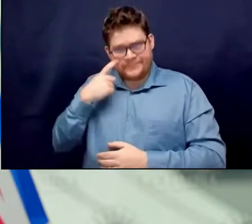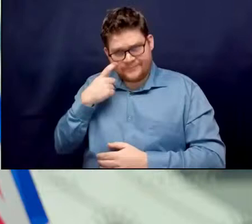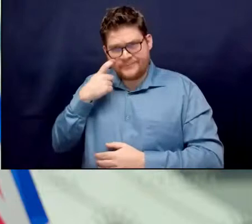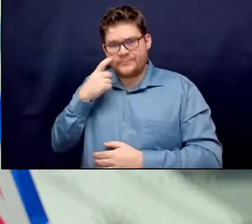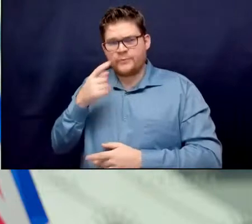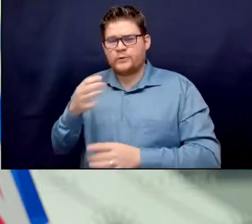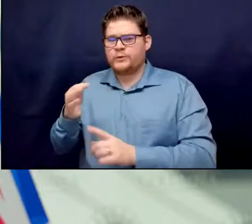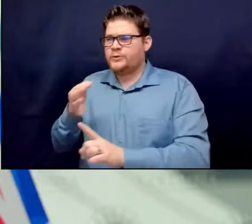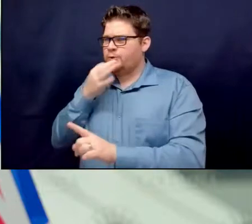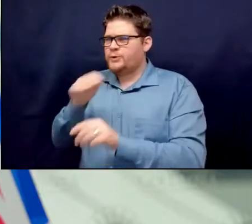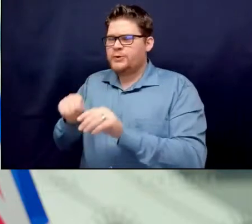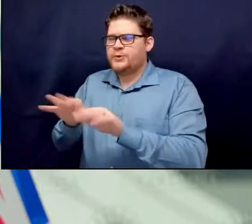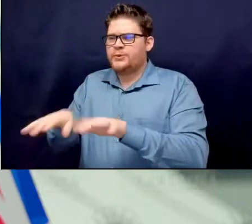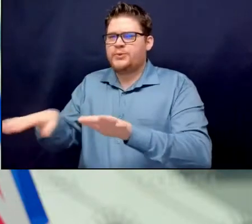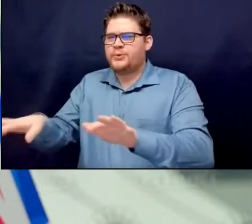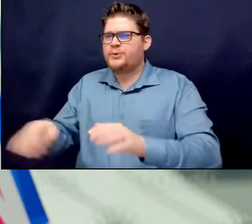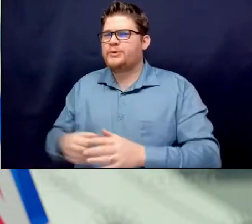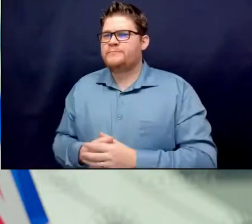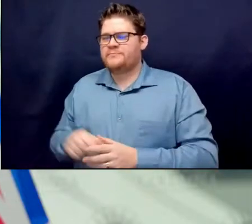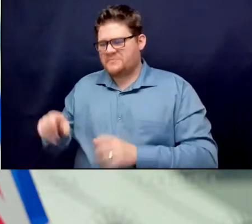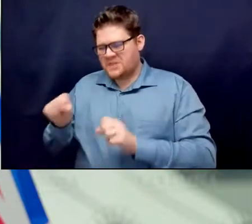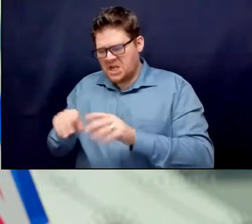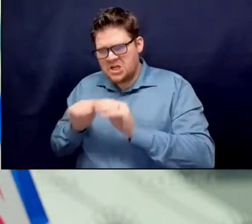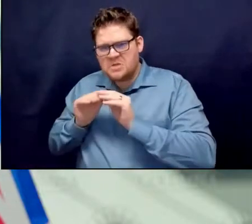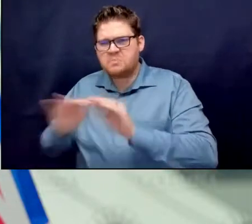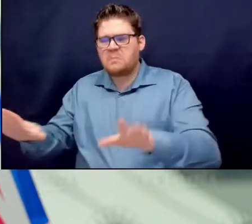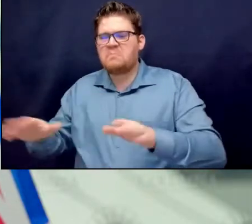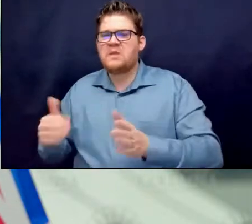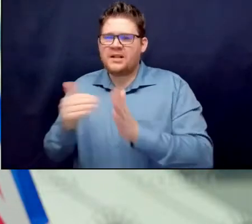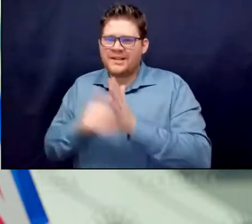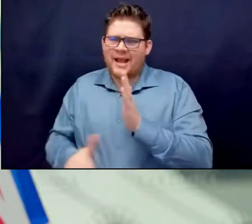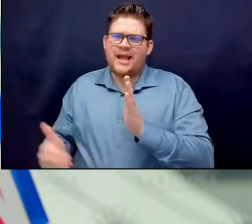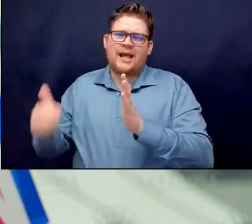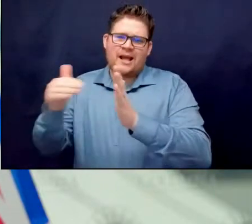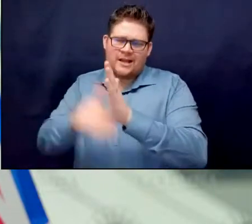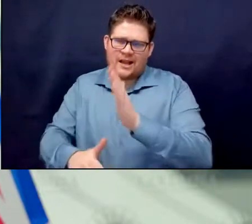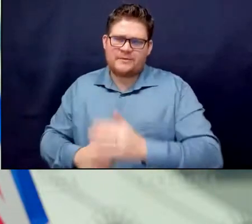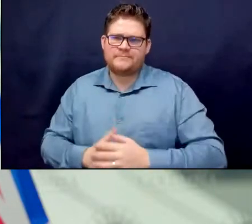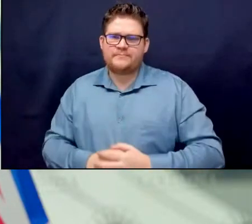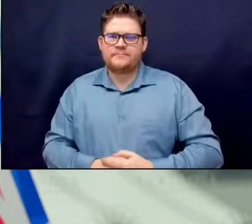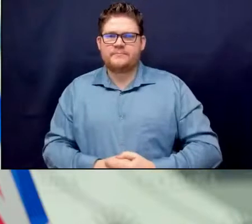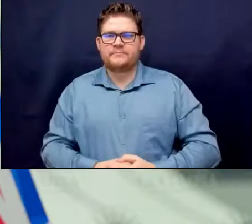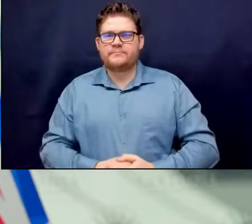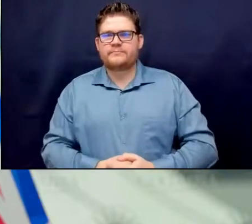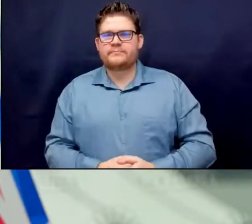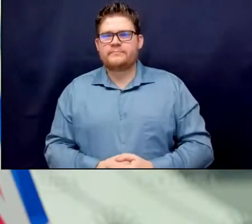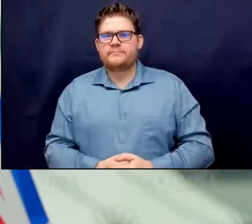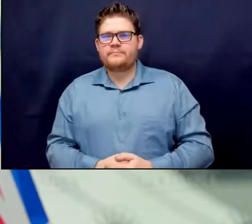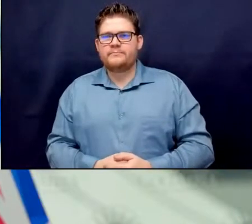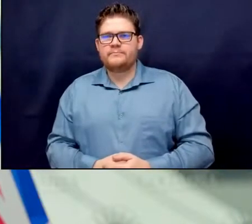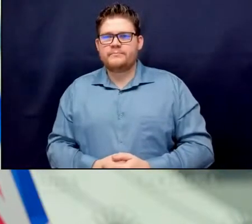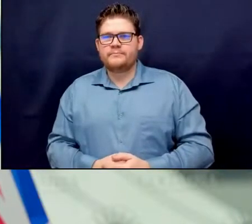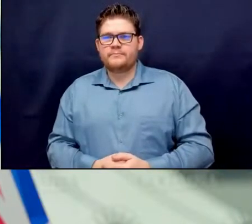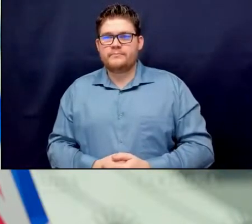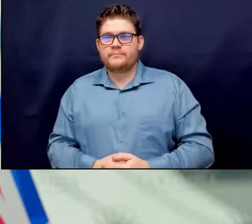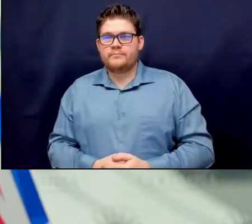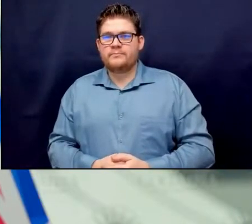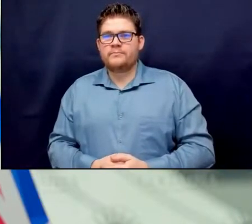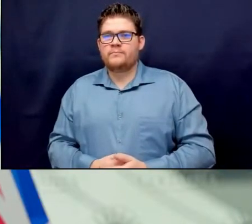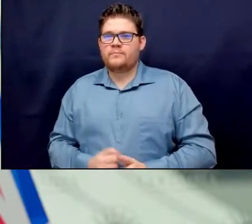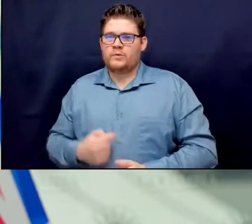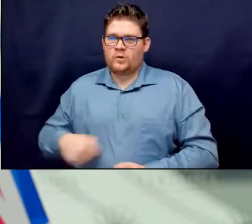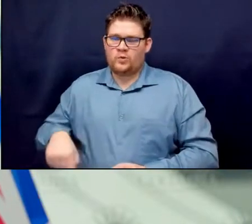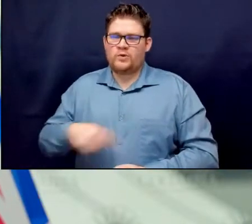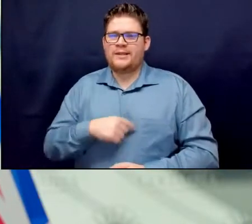again in the pandemic. The opportunities we give to COVID-19, secondly, are essential to its survival, and we